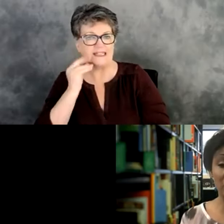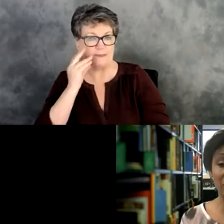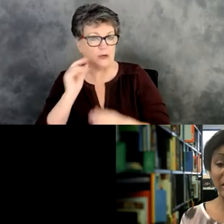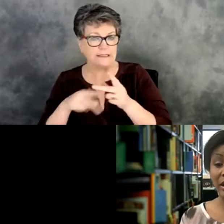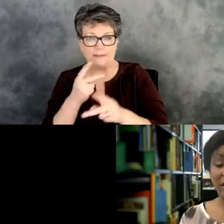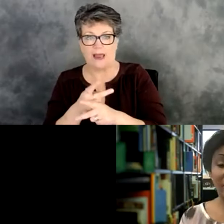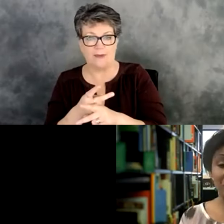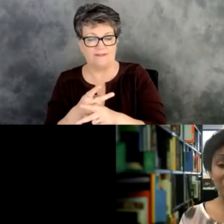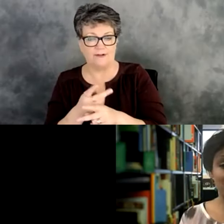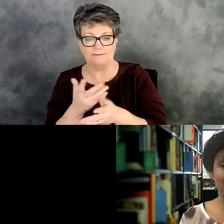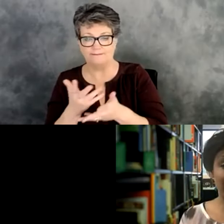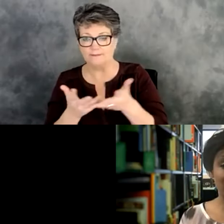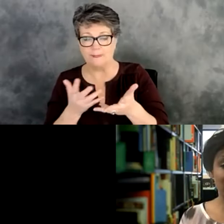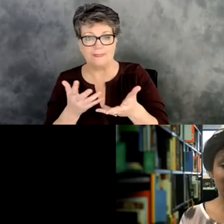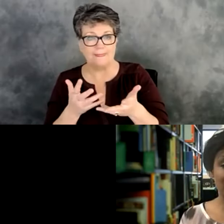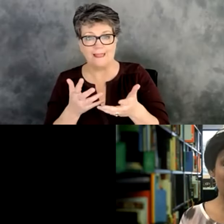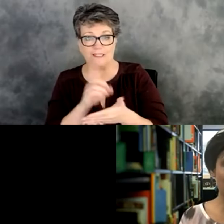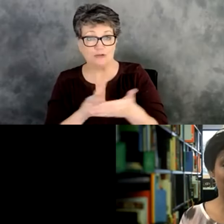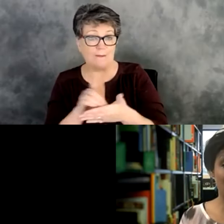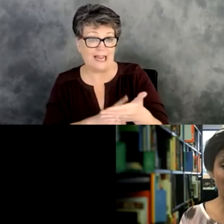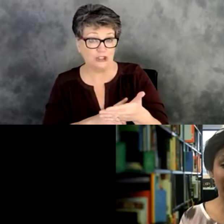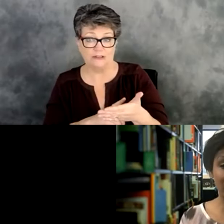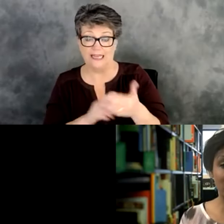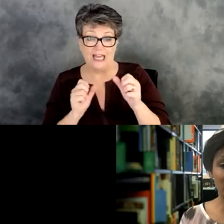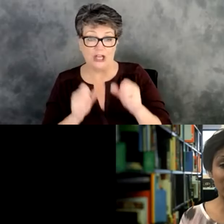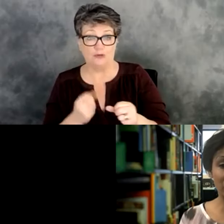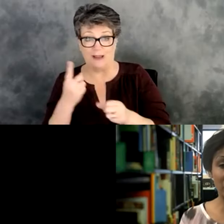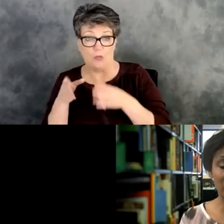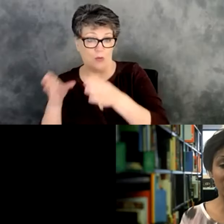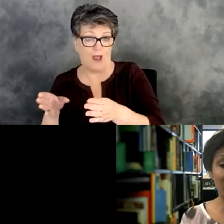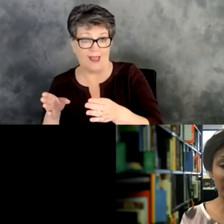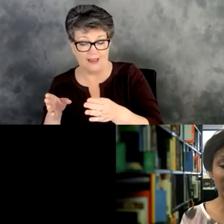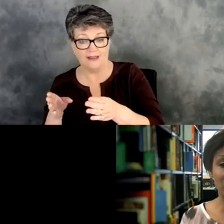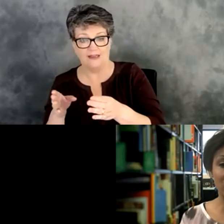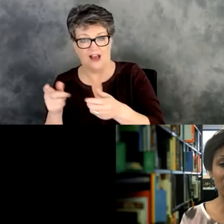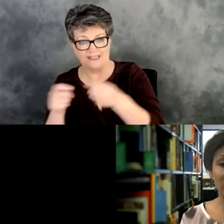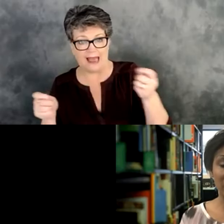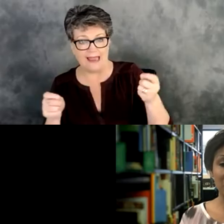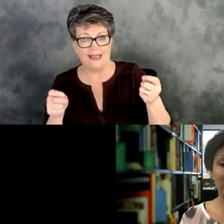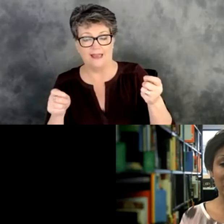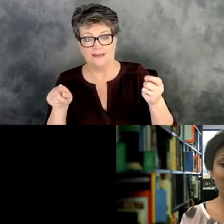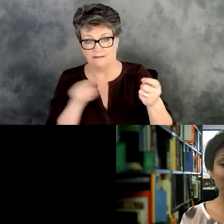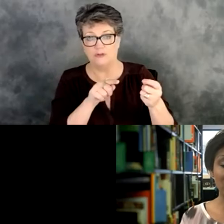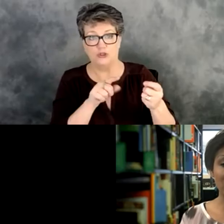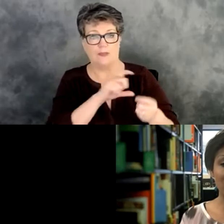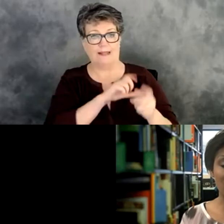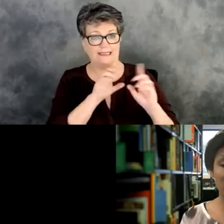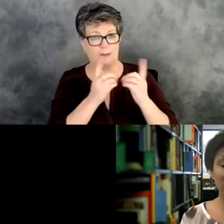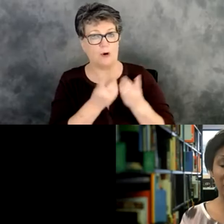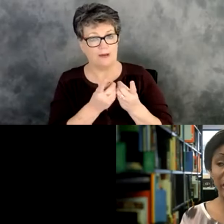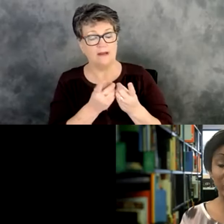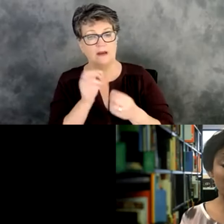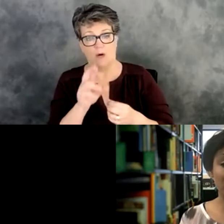sort of discrimination. I mean, it could be one avenue of you know, tying into police departments